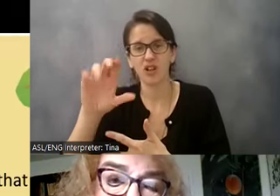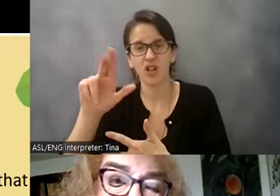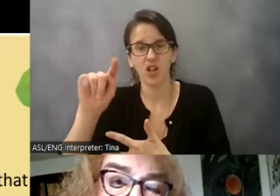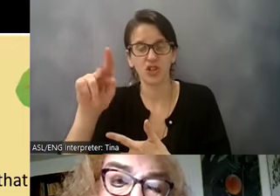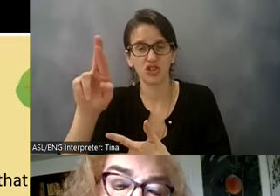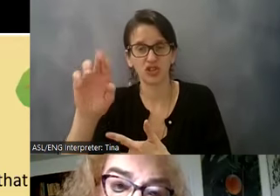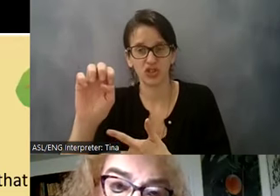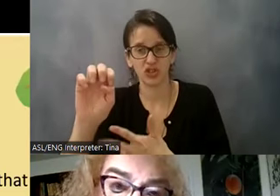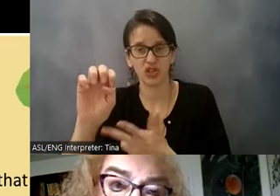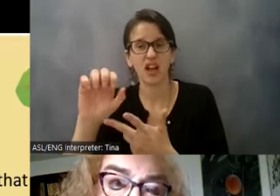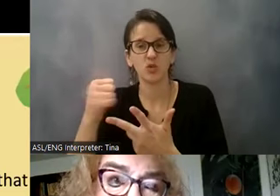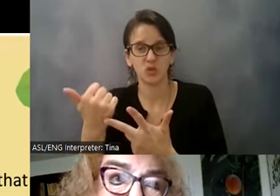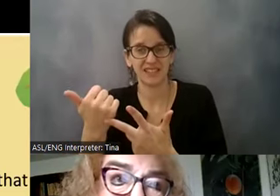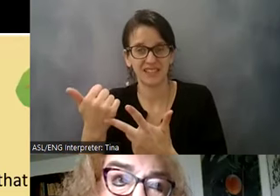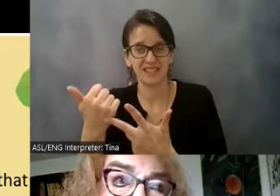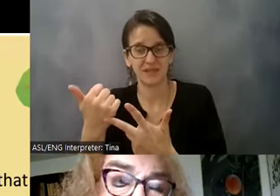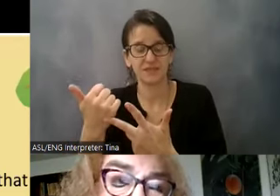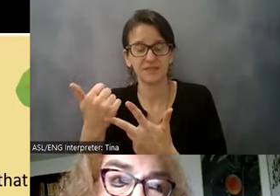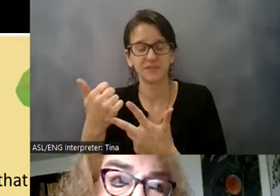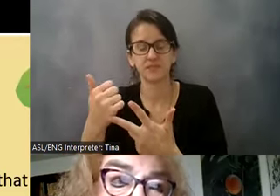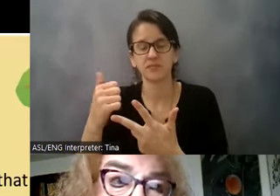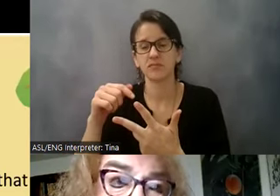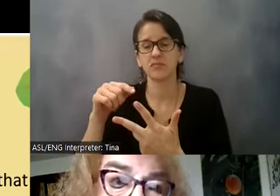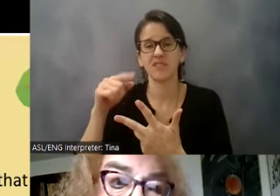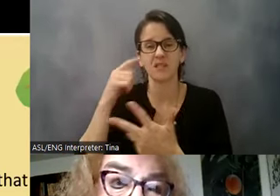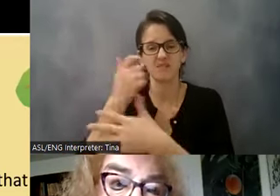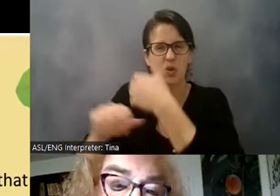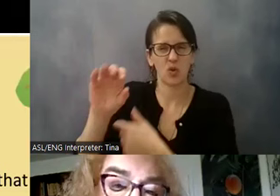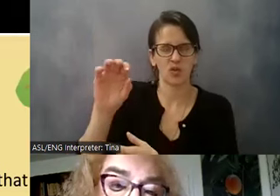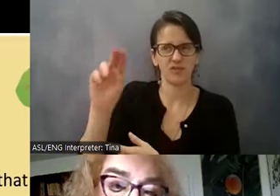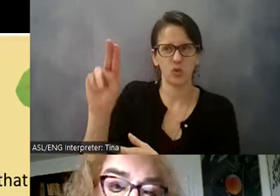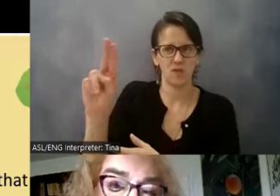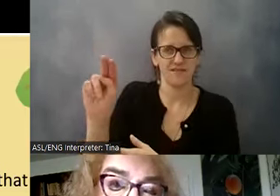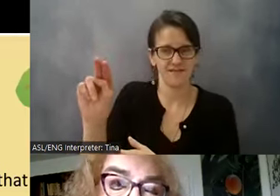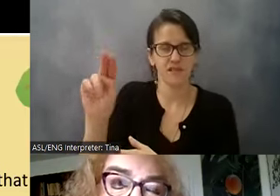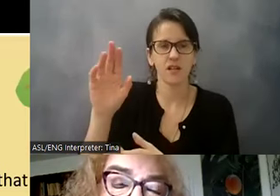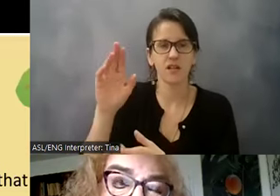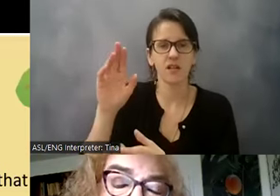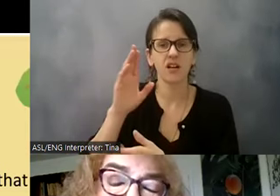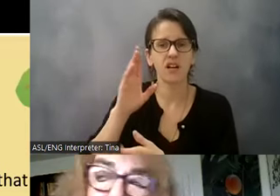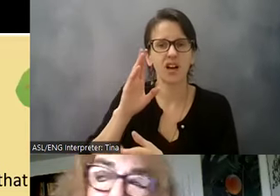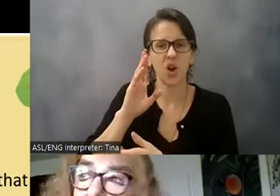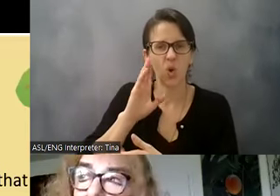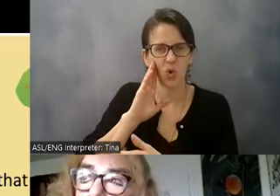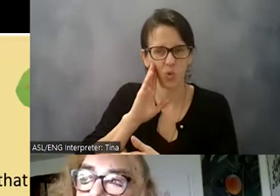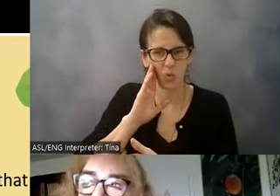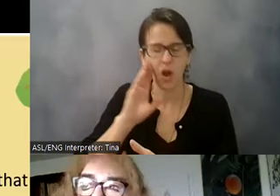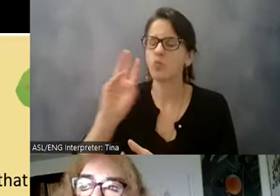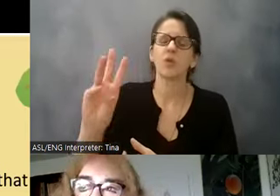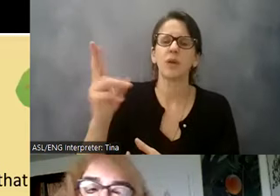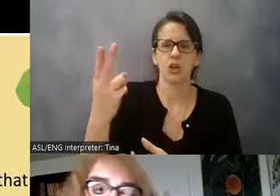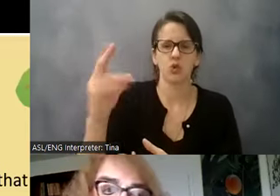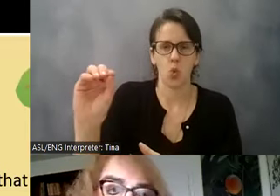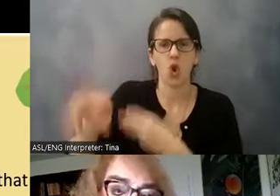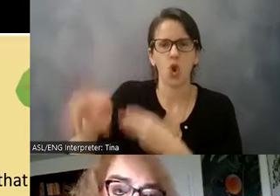the Earth's soil will be degraded by 2050. Now, this is happening in a very subtle way.